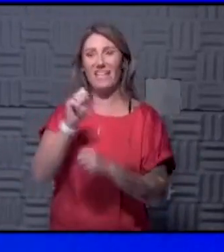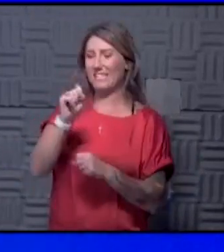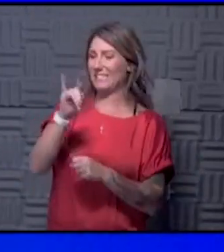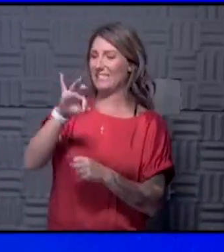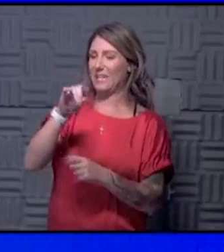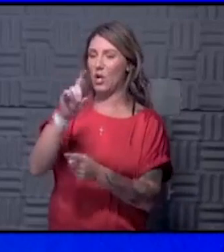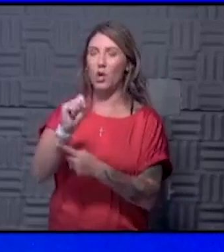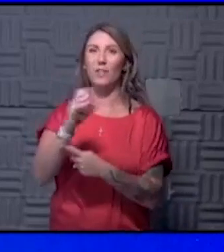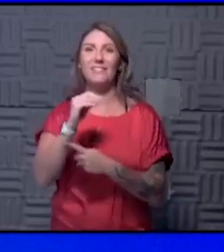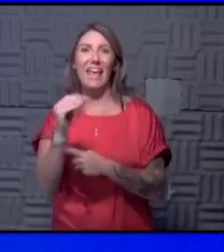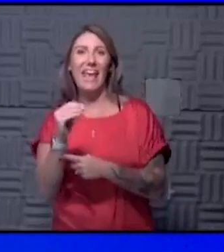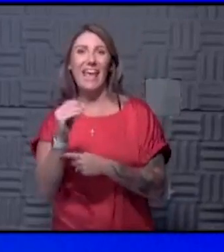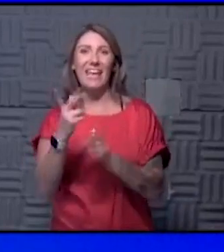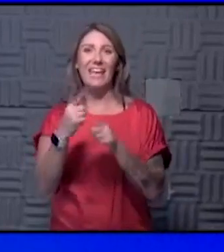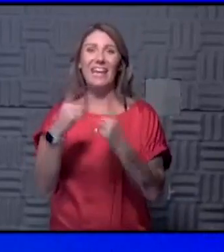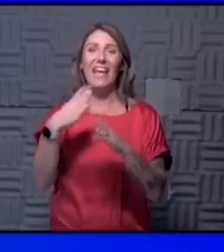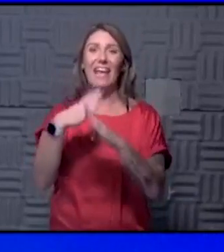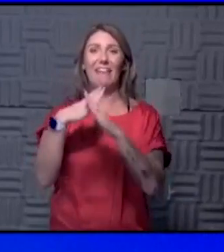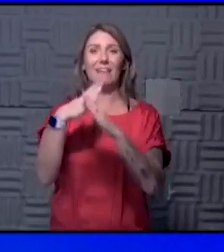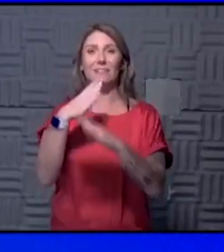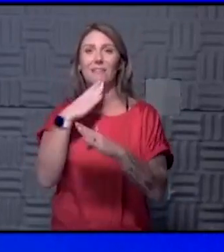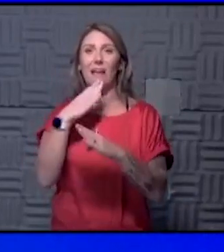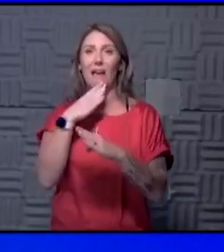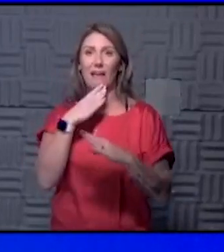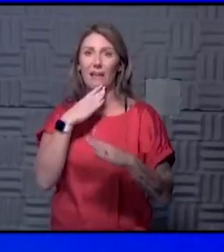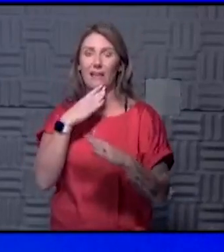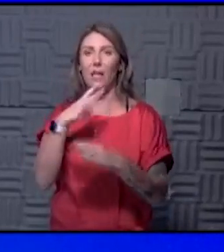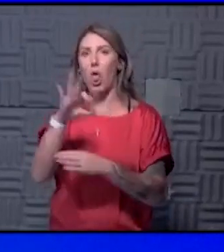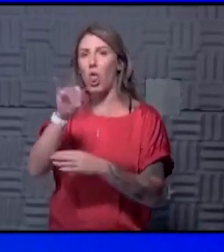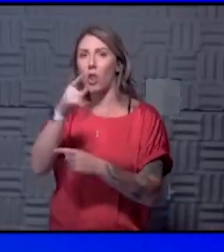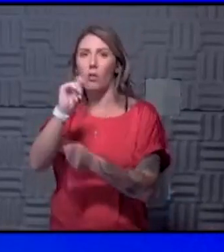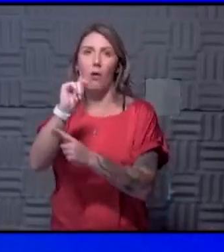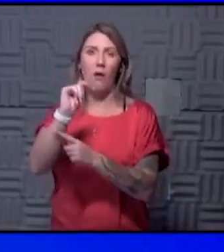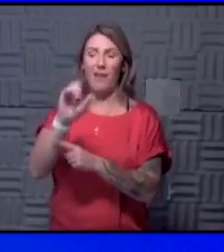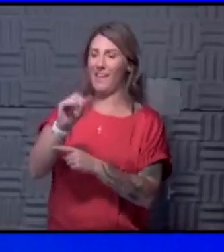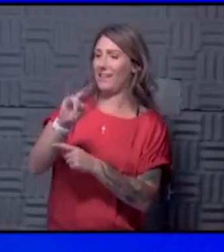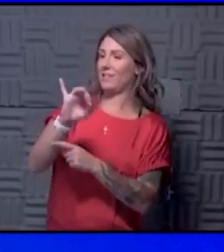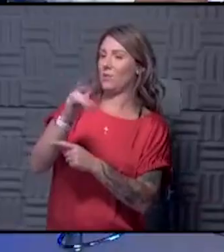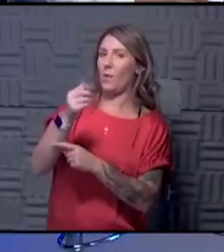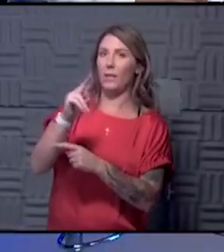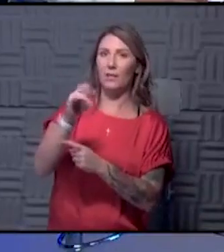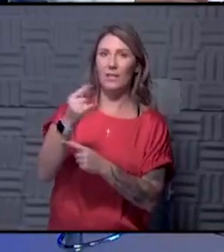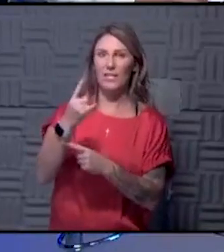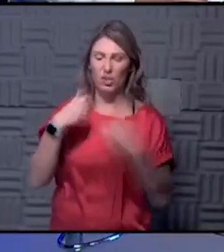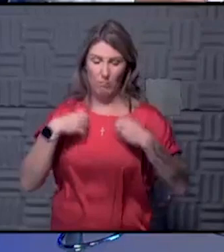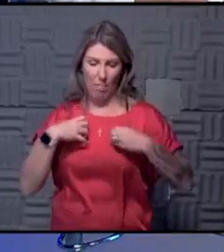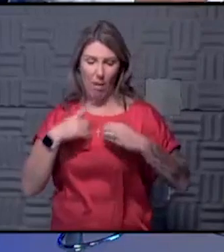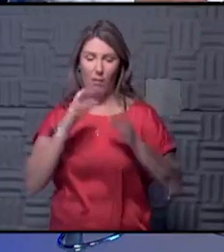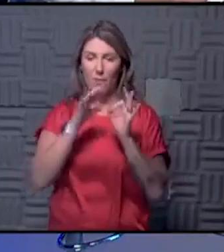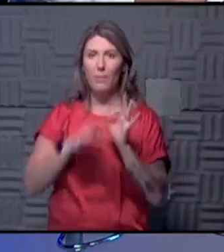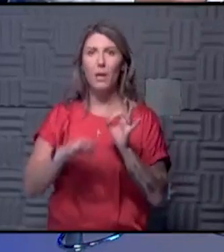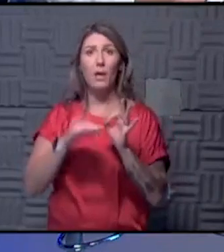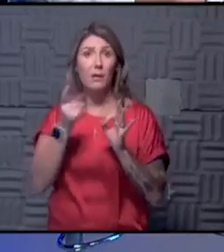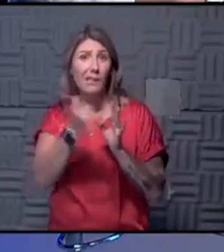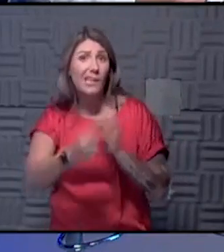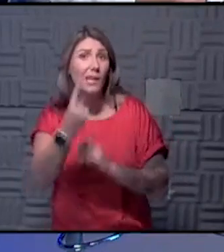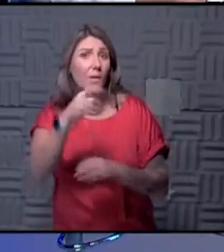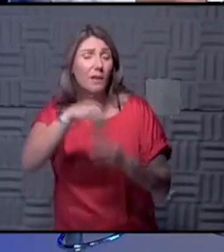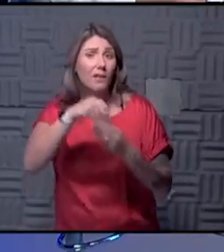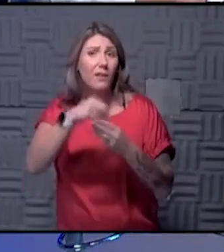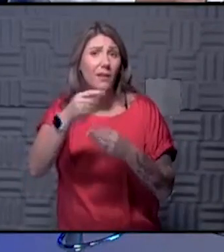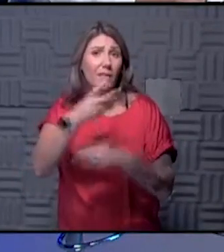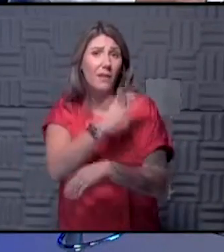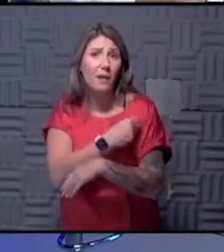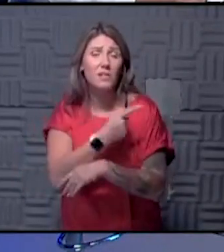did get anticoagulation too. That's an extremely important part of the treatment algorithms. And would you get that to anybody who came in the hospital, or do you have to have a